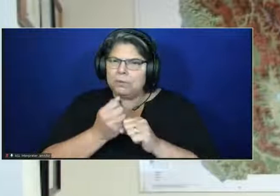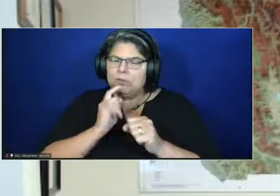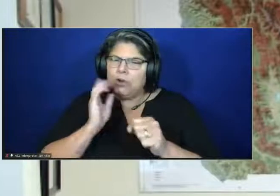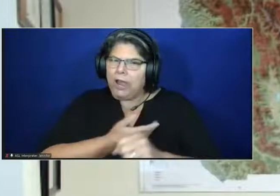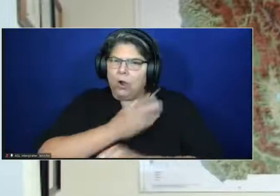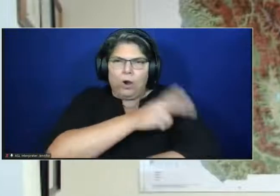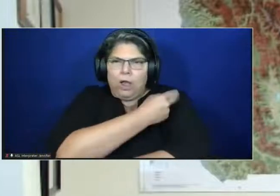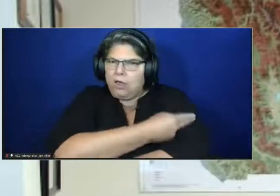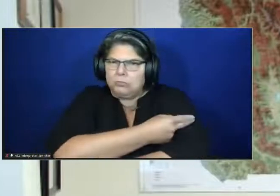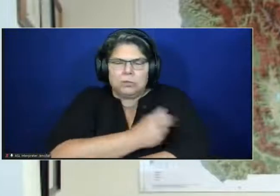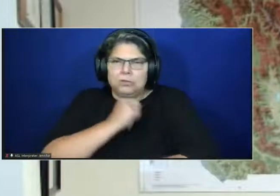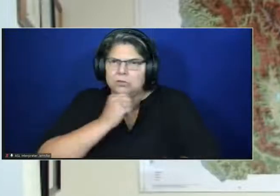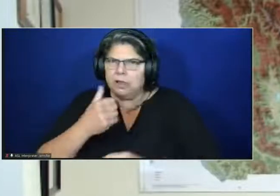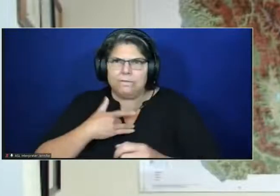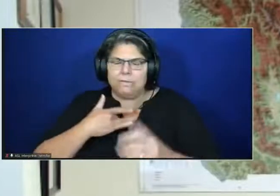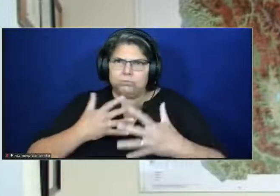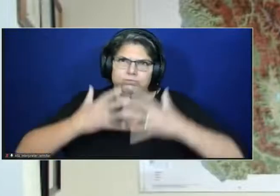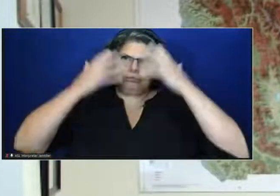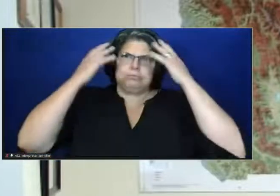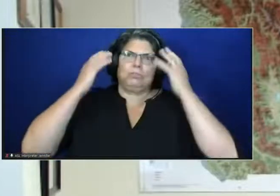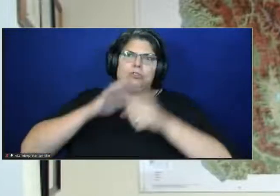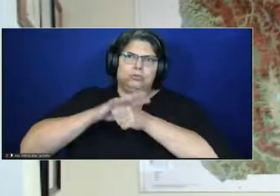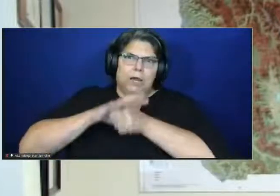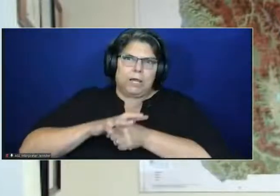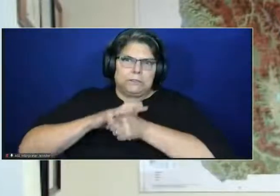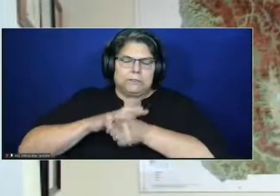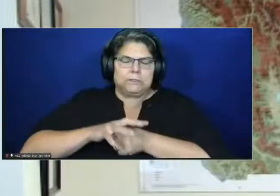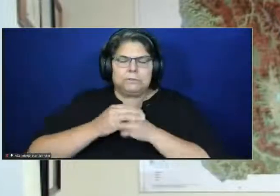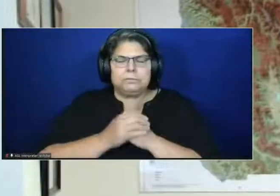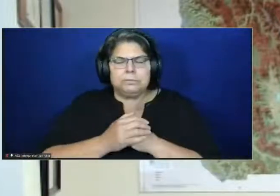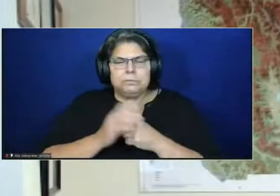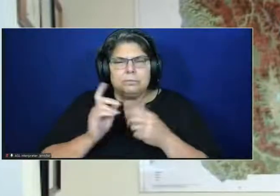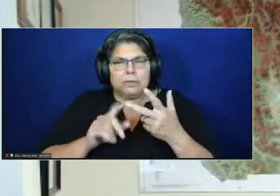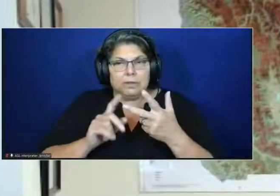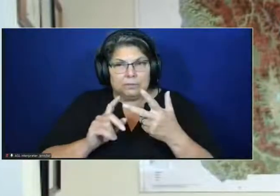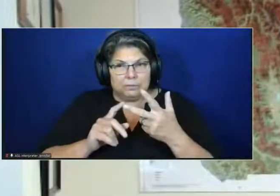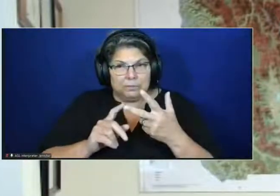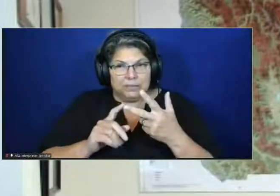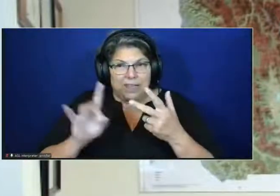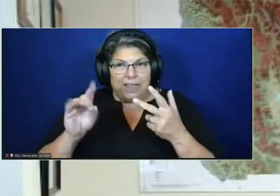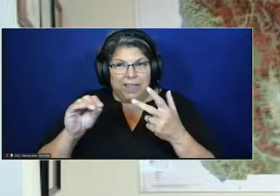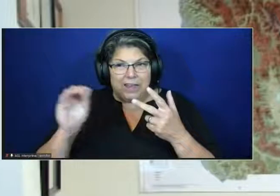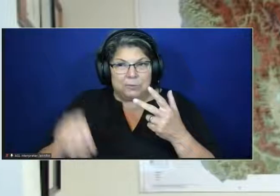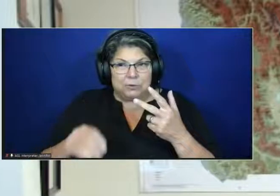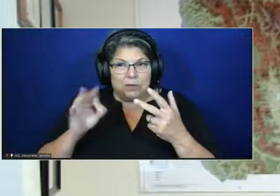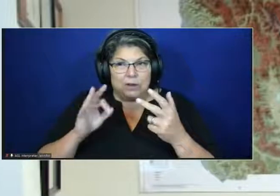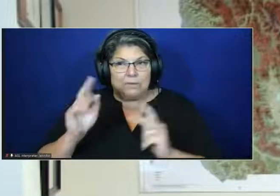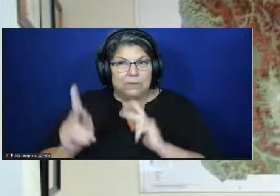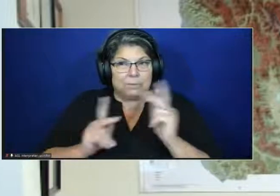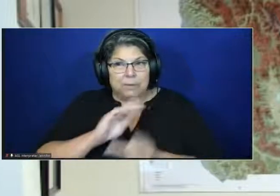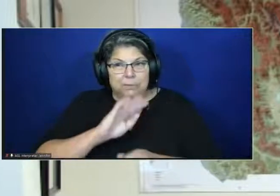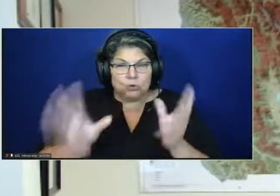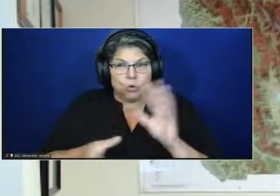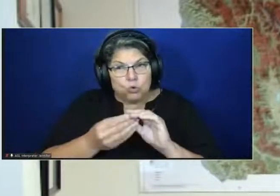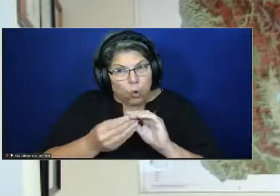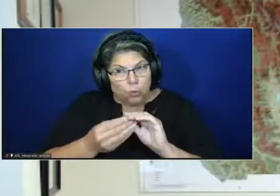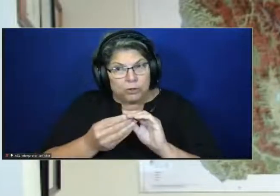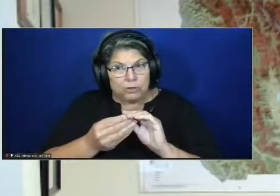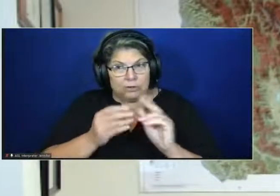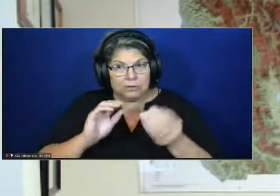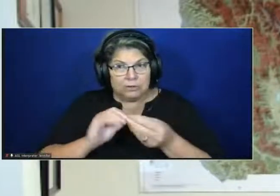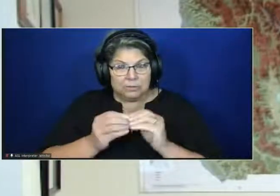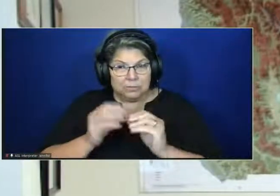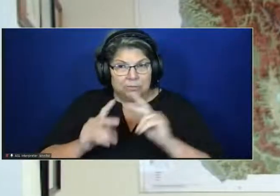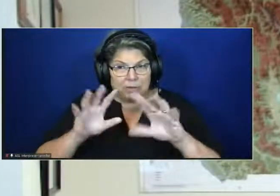are not stressed. And the last thing is that 80% of the jurisdiction's total population would be